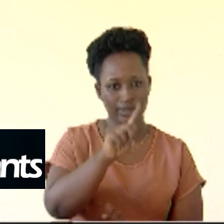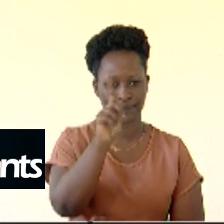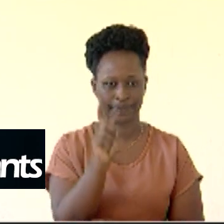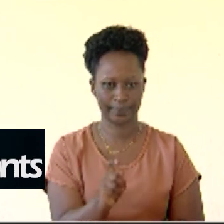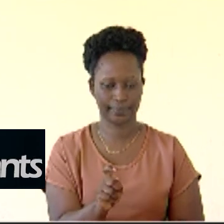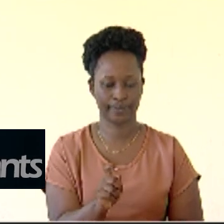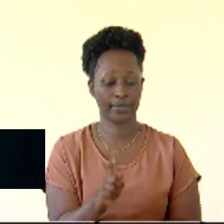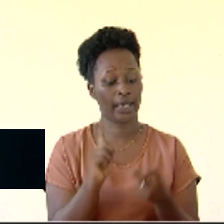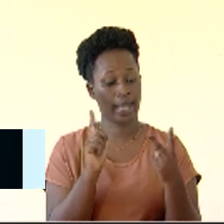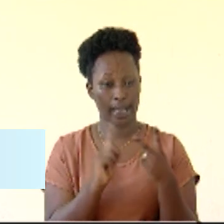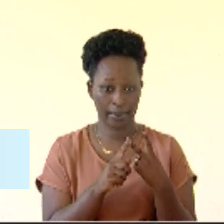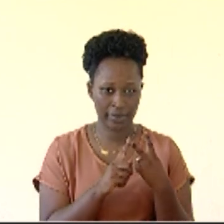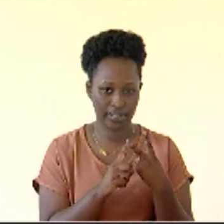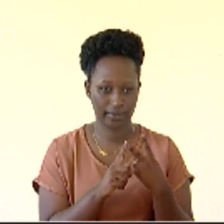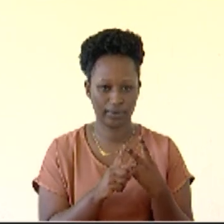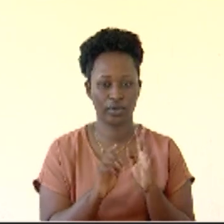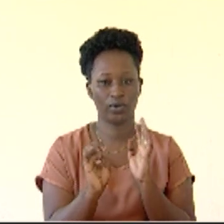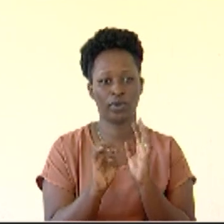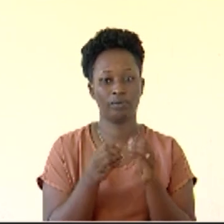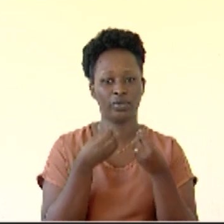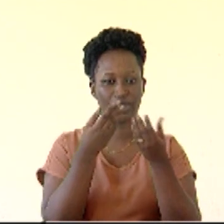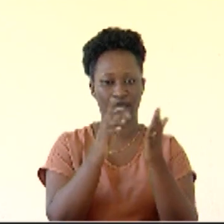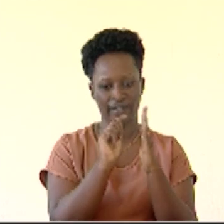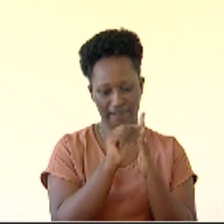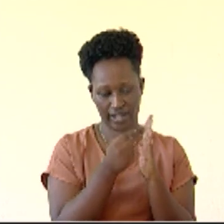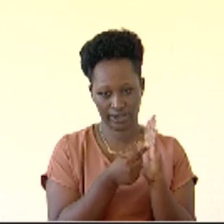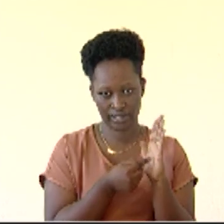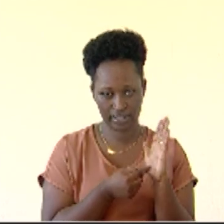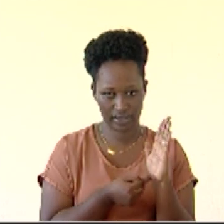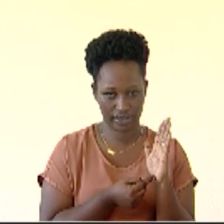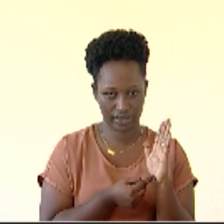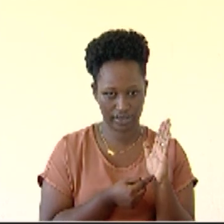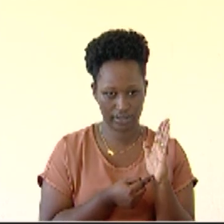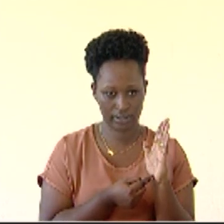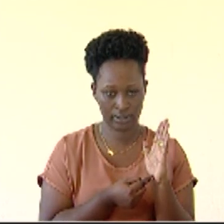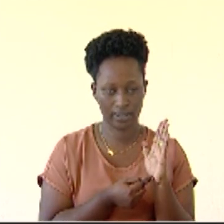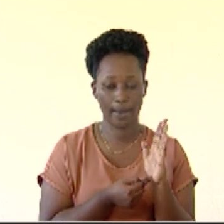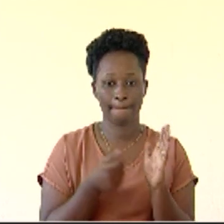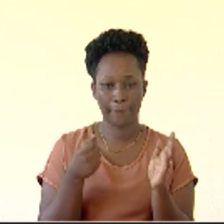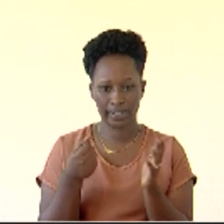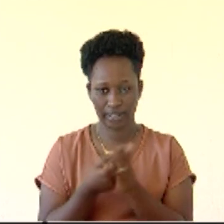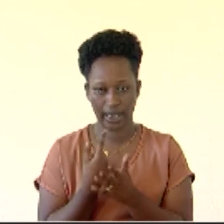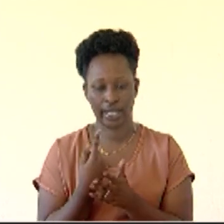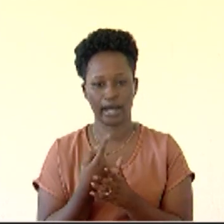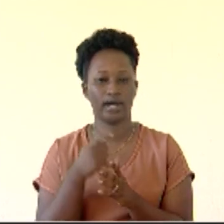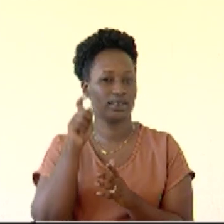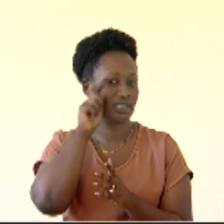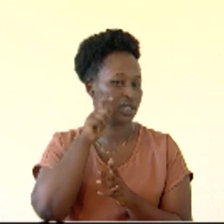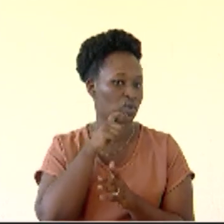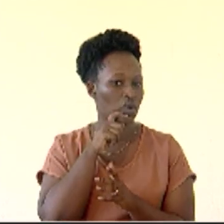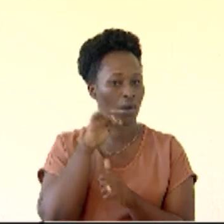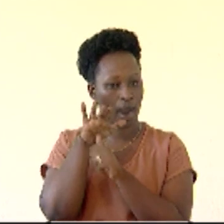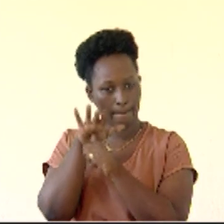Number 2, suggest the factors that propagate sexual abuse of children.